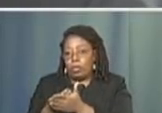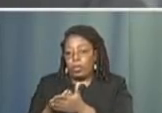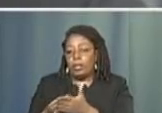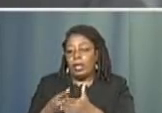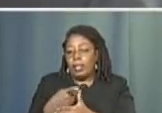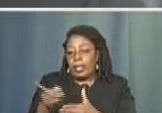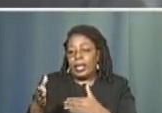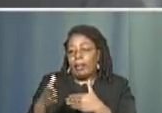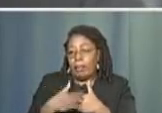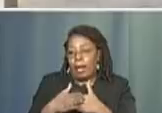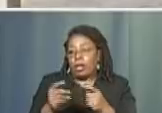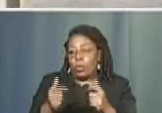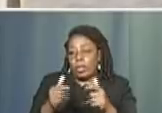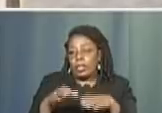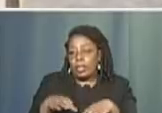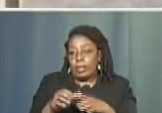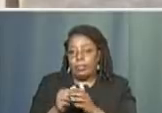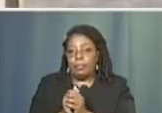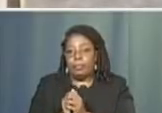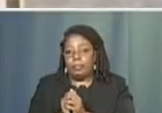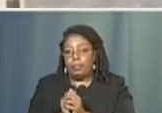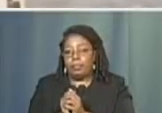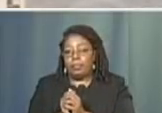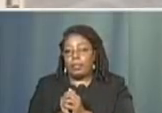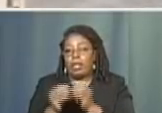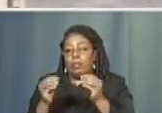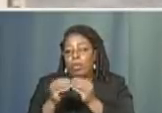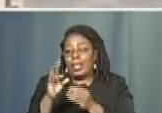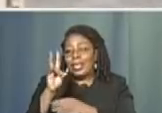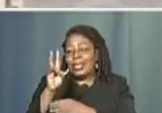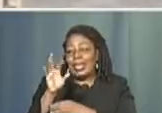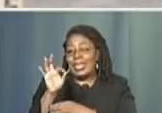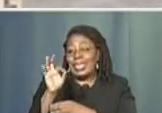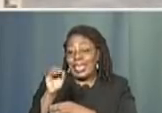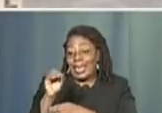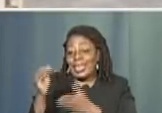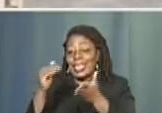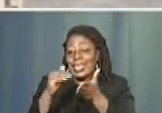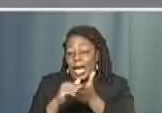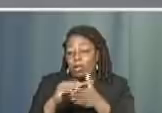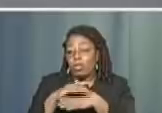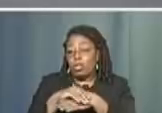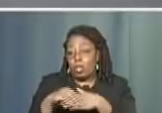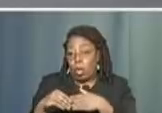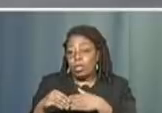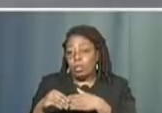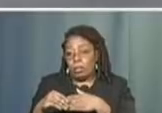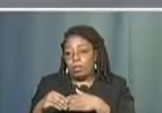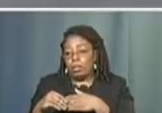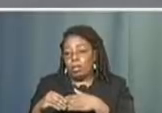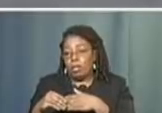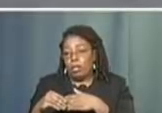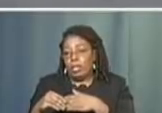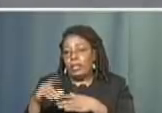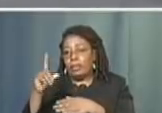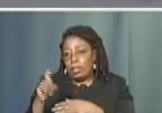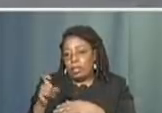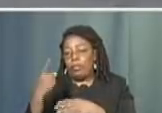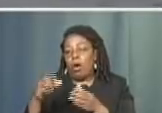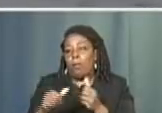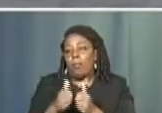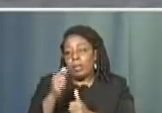back as quick as possible. Now, over $90,000 allocated towards the much-needed